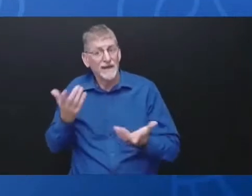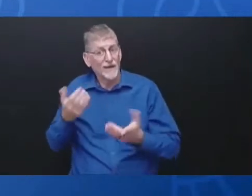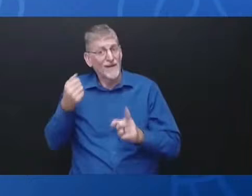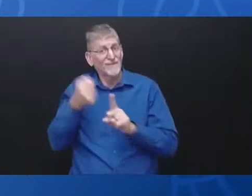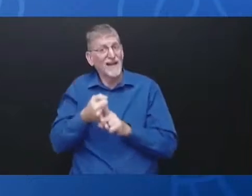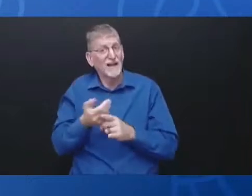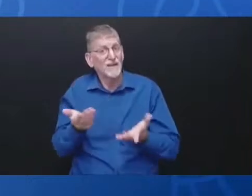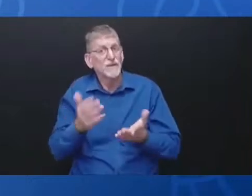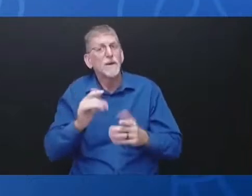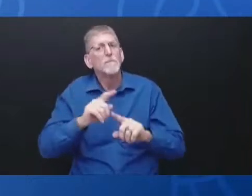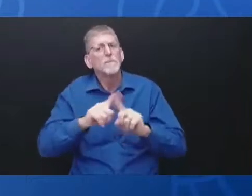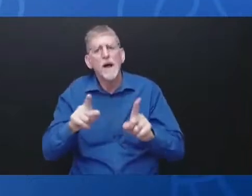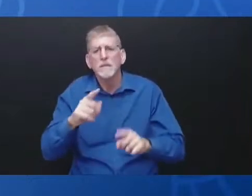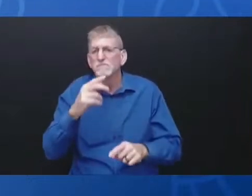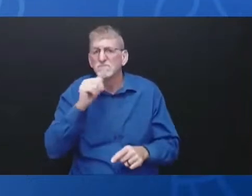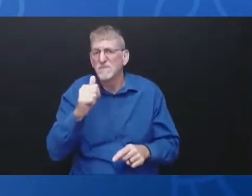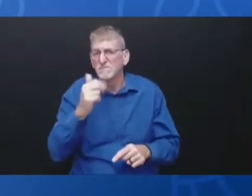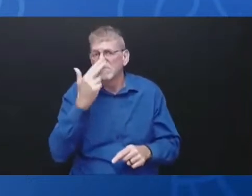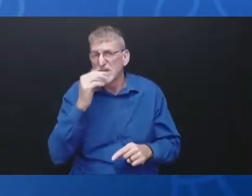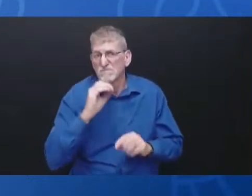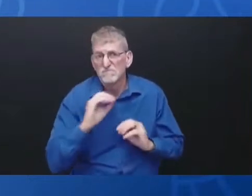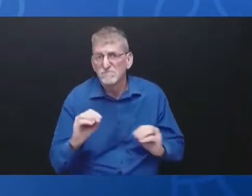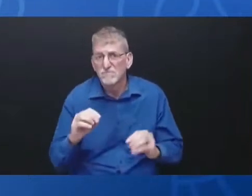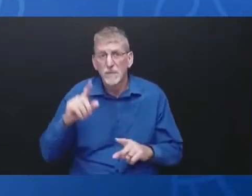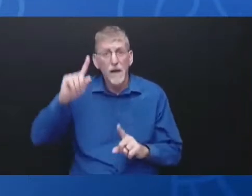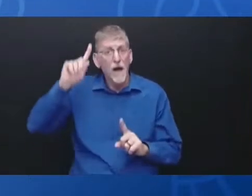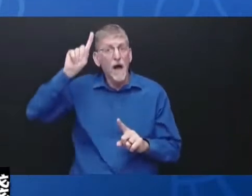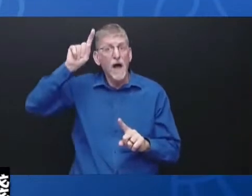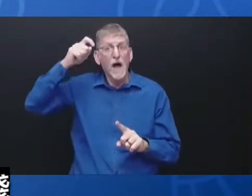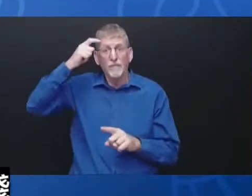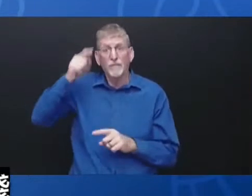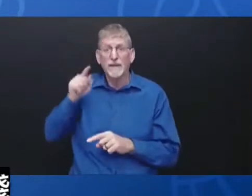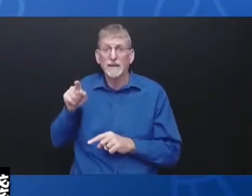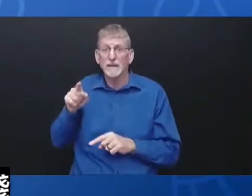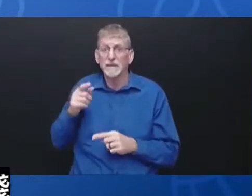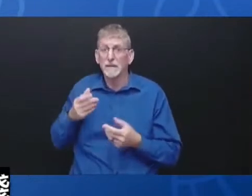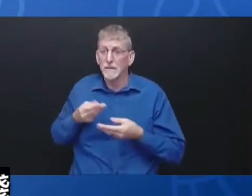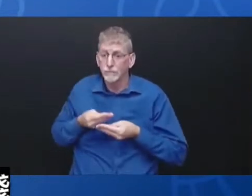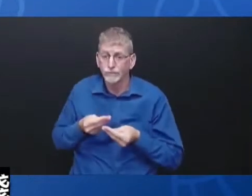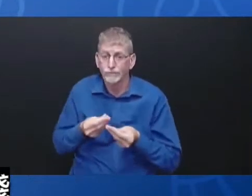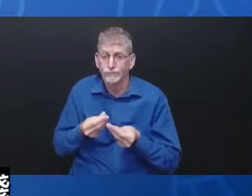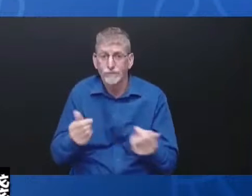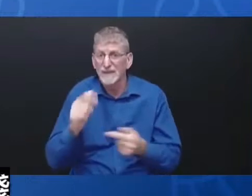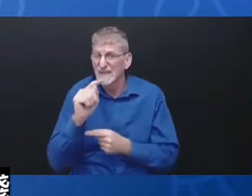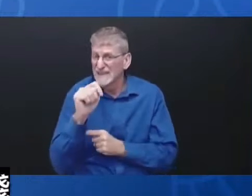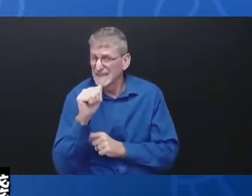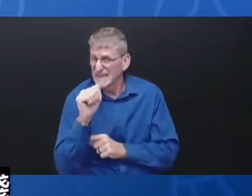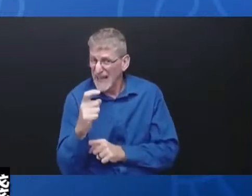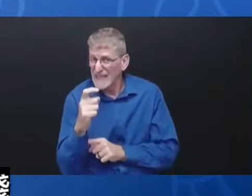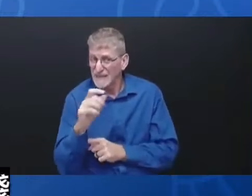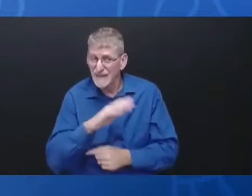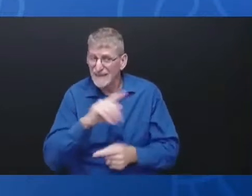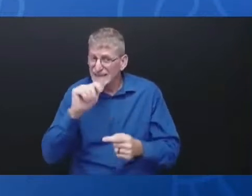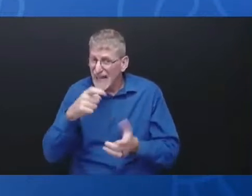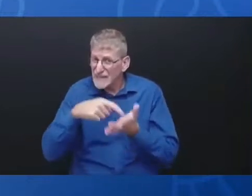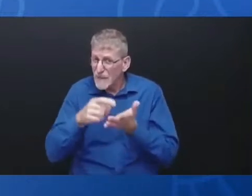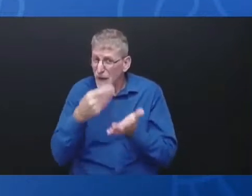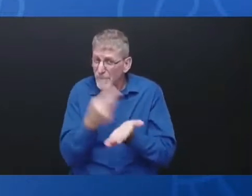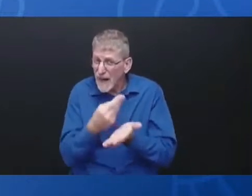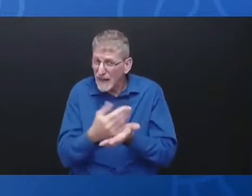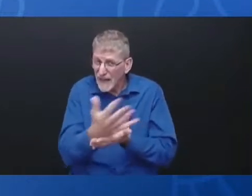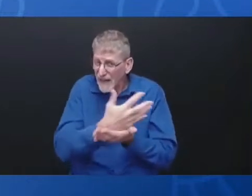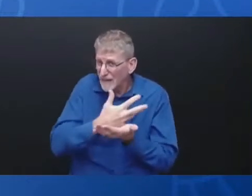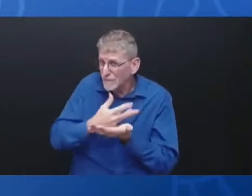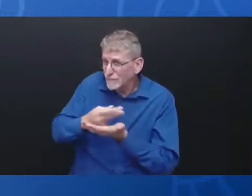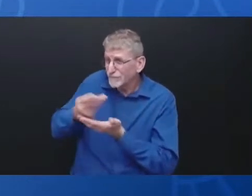using taxpayer dollars. So the same standard applies here. And of course, it's just happened. Carrie Lake,